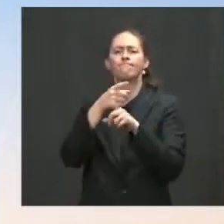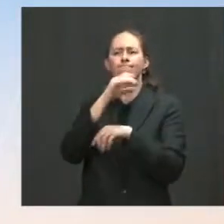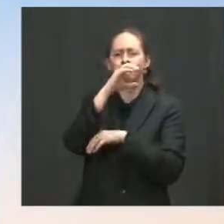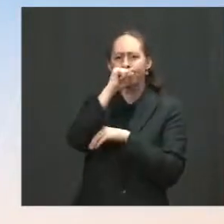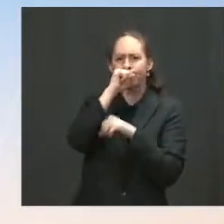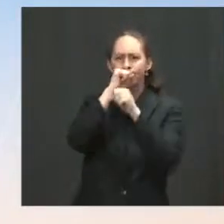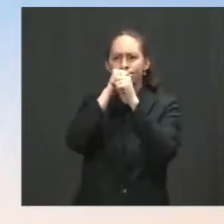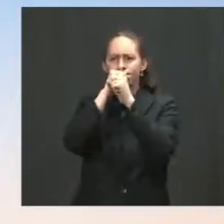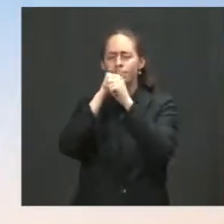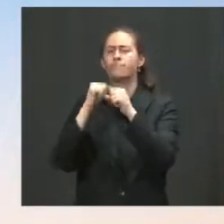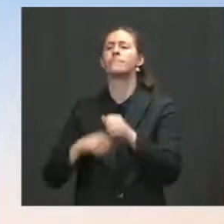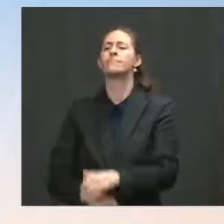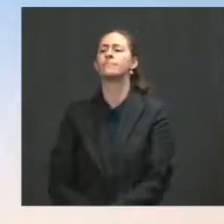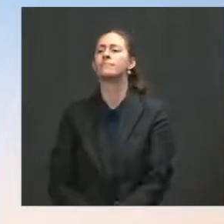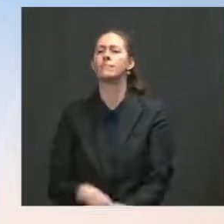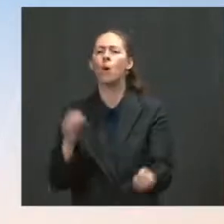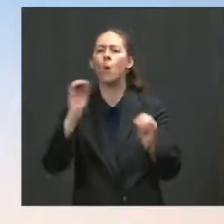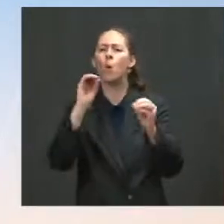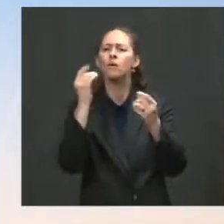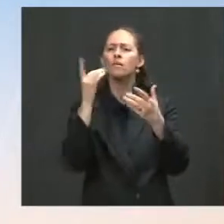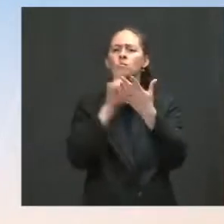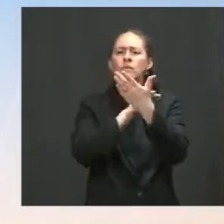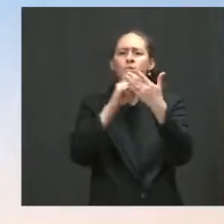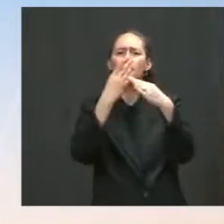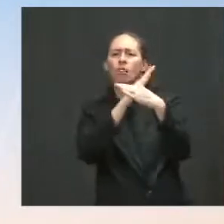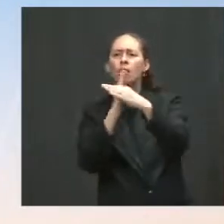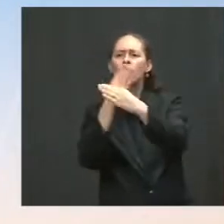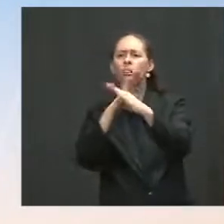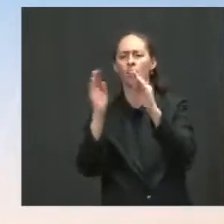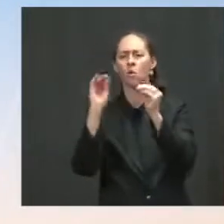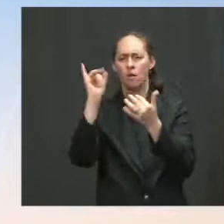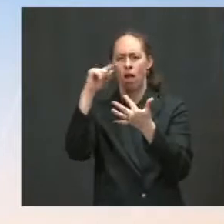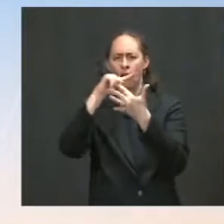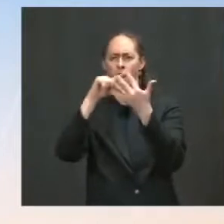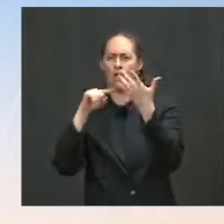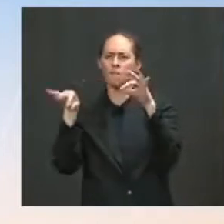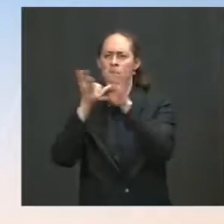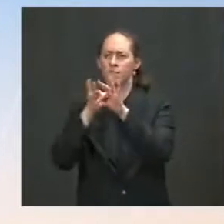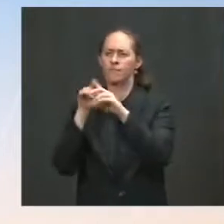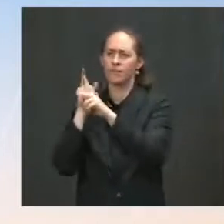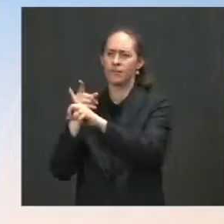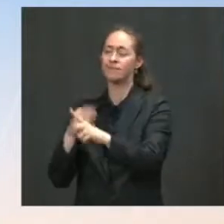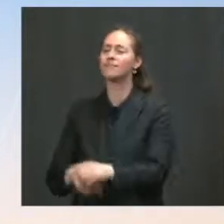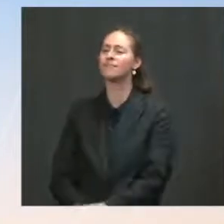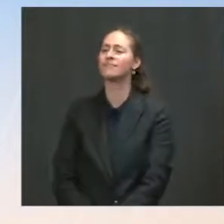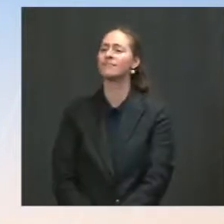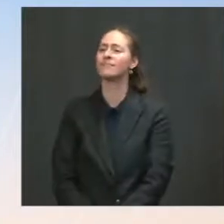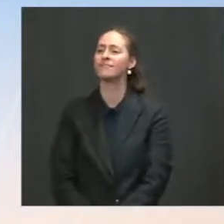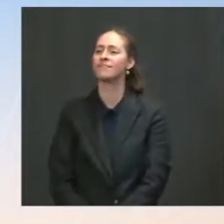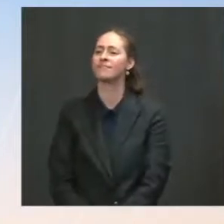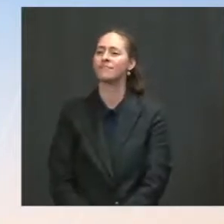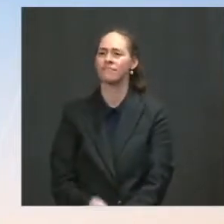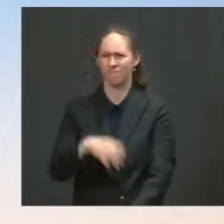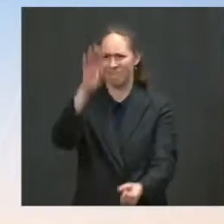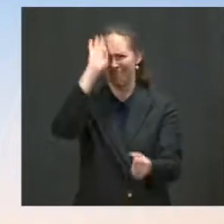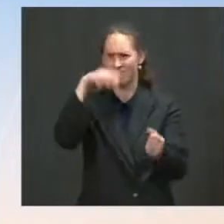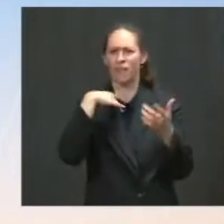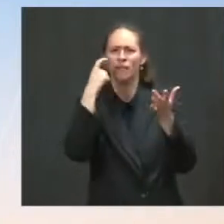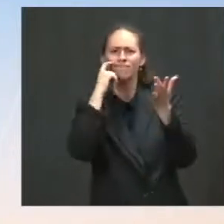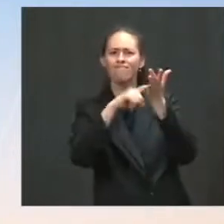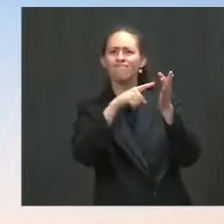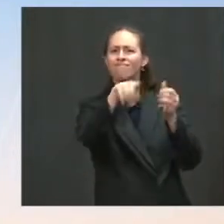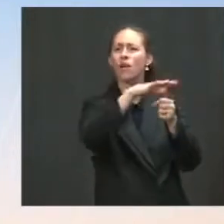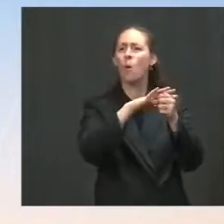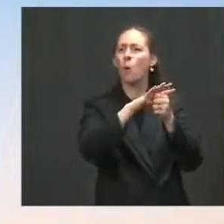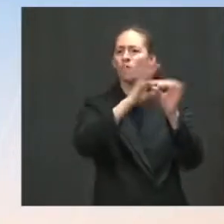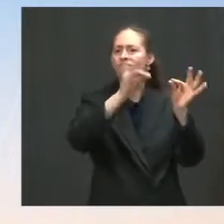agenda. But we know we will see more local communities do more and more things in this space, including verification and employee mandates that